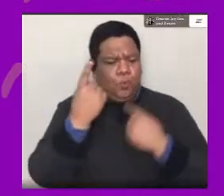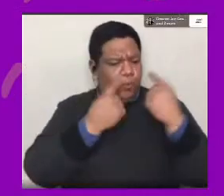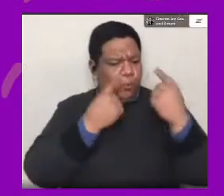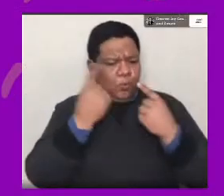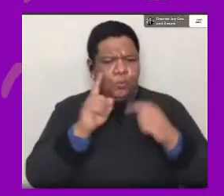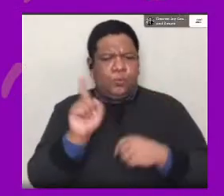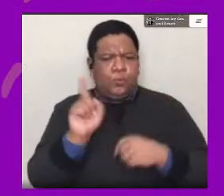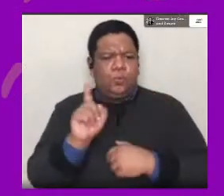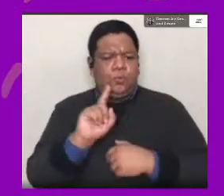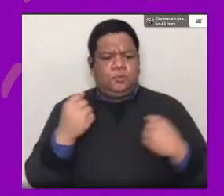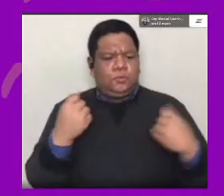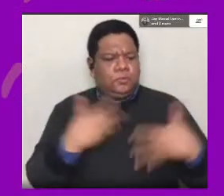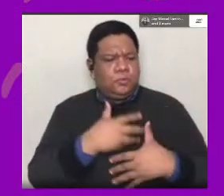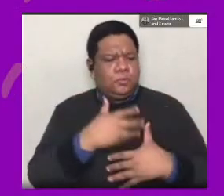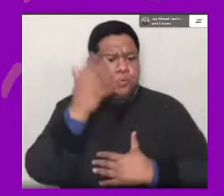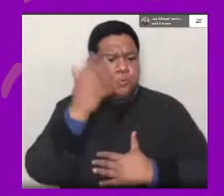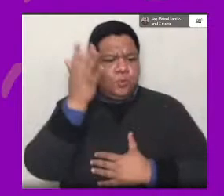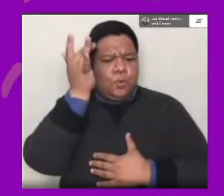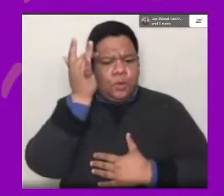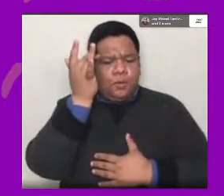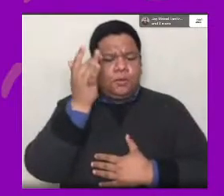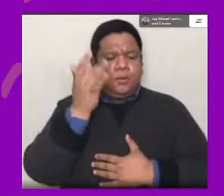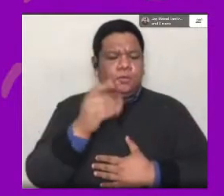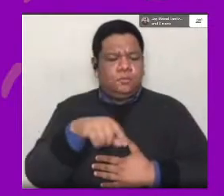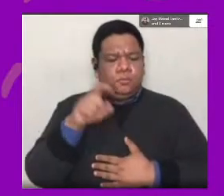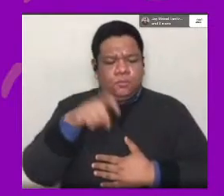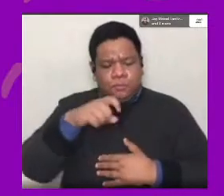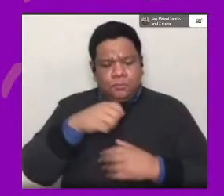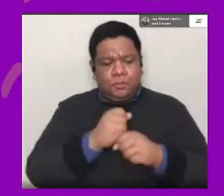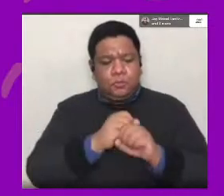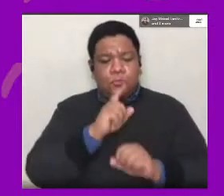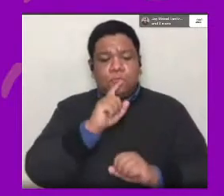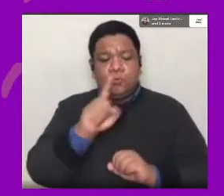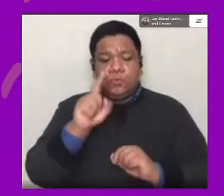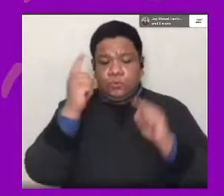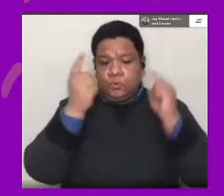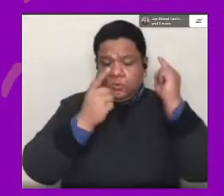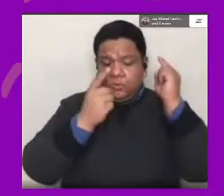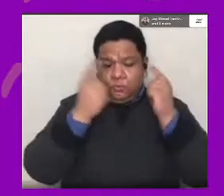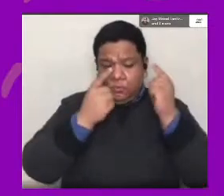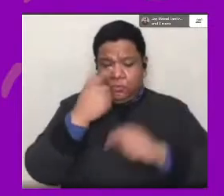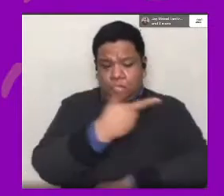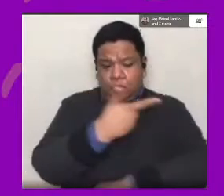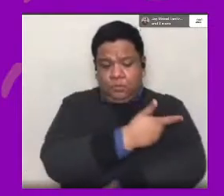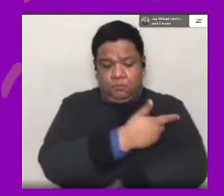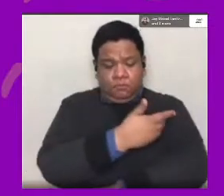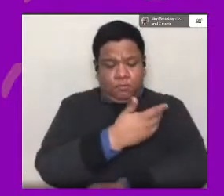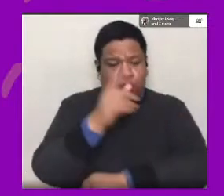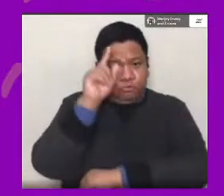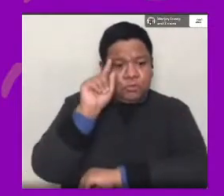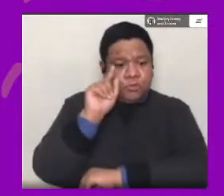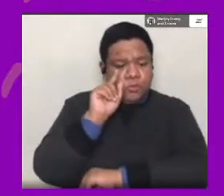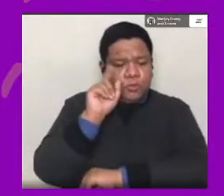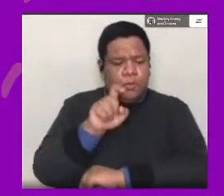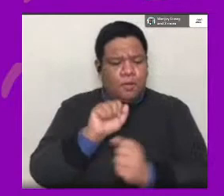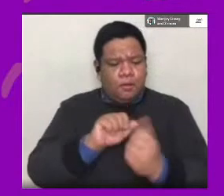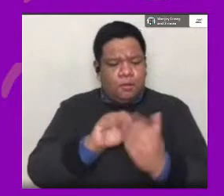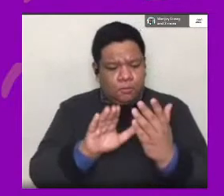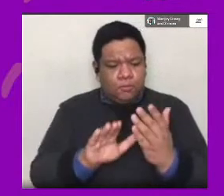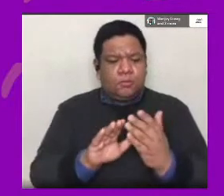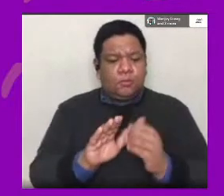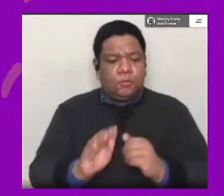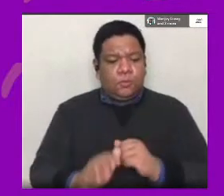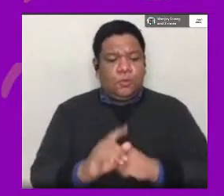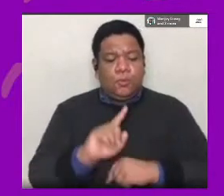they scared of? And we need to make sure that these gendered concerns, once we identify them, are addressed when